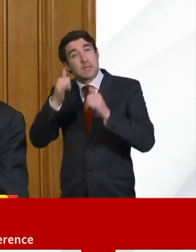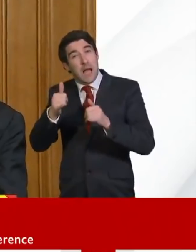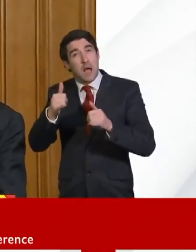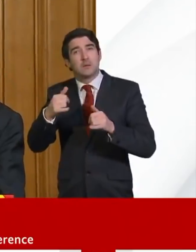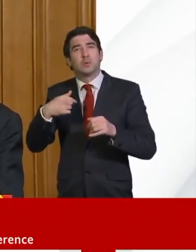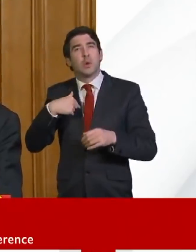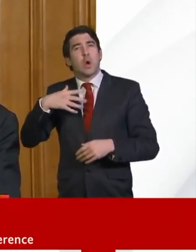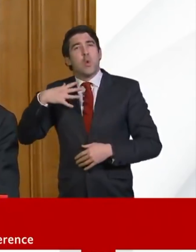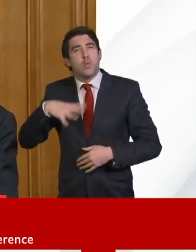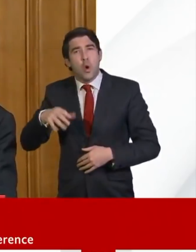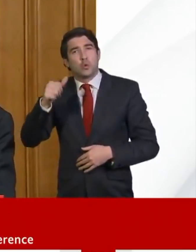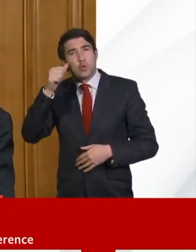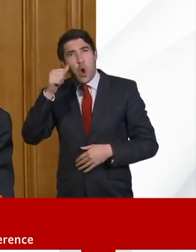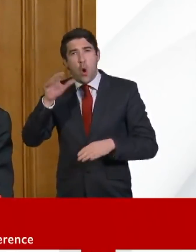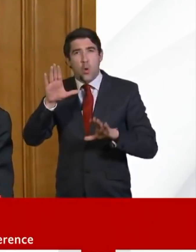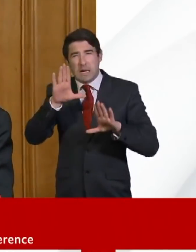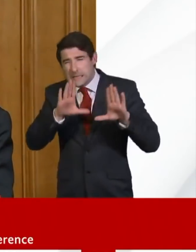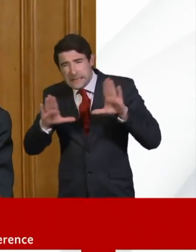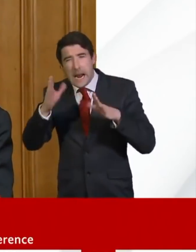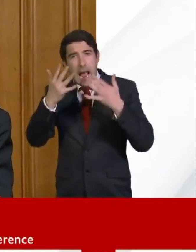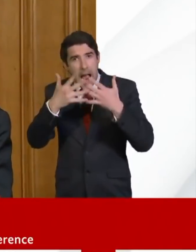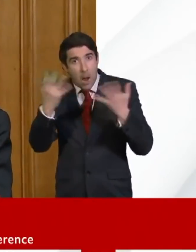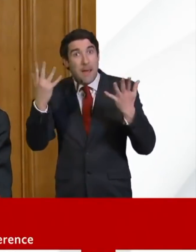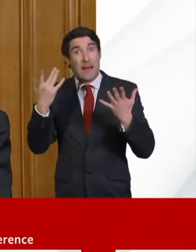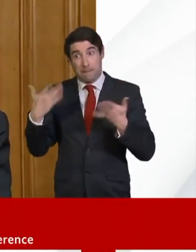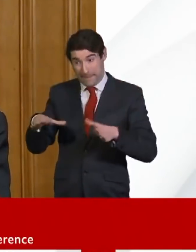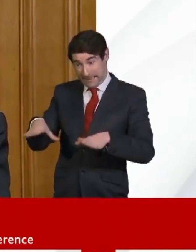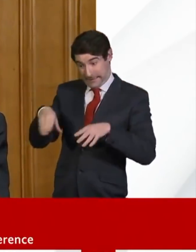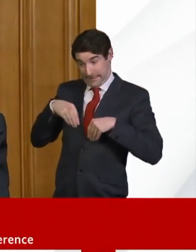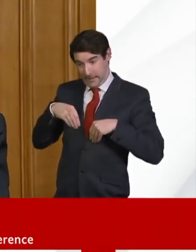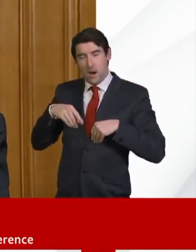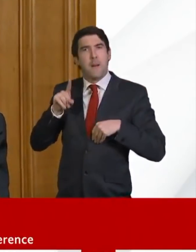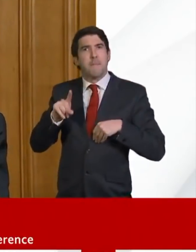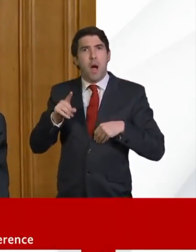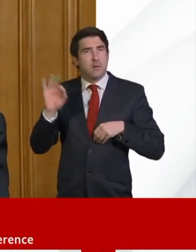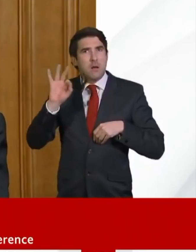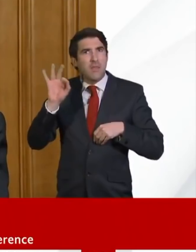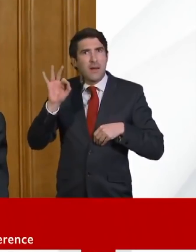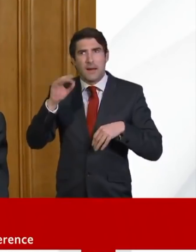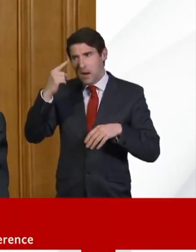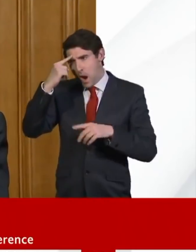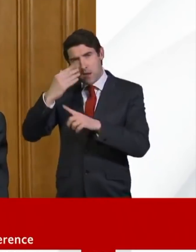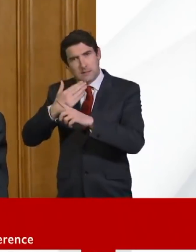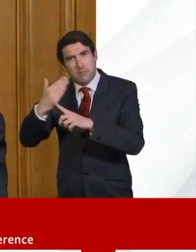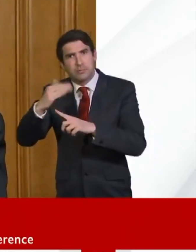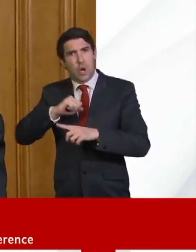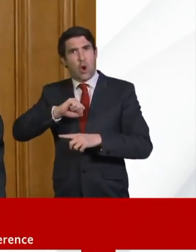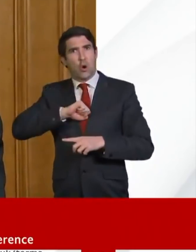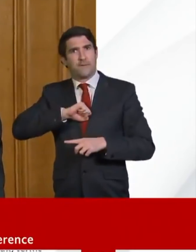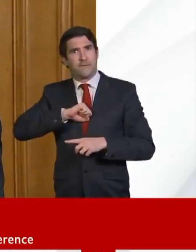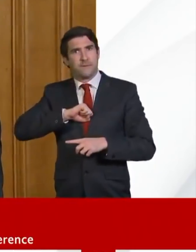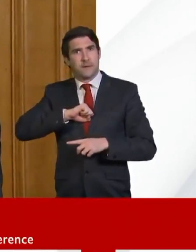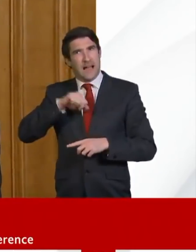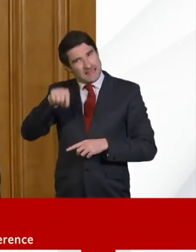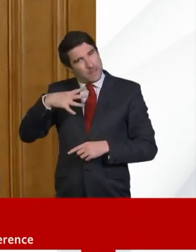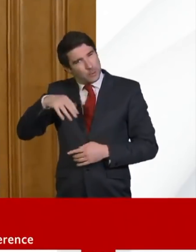of people who may have had the disease asymptomatically. I think across the world, it's looking less likely that it's a very high